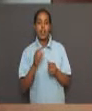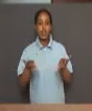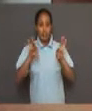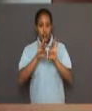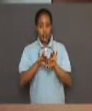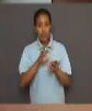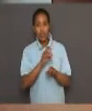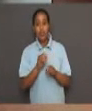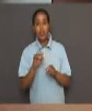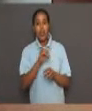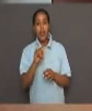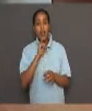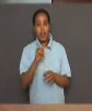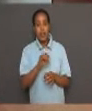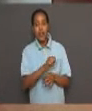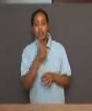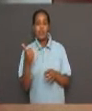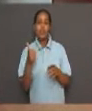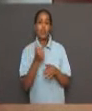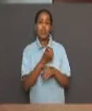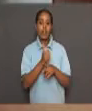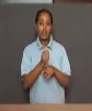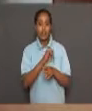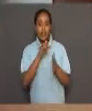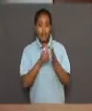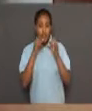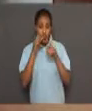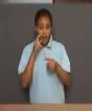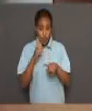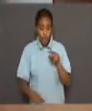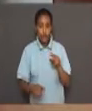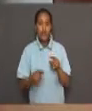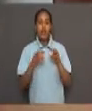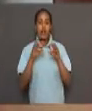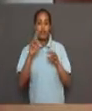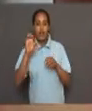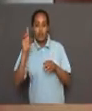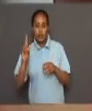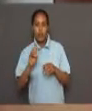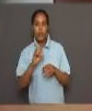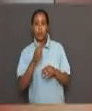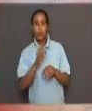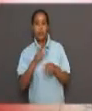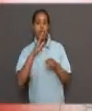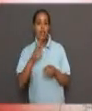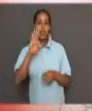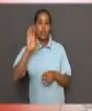and unlike many other metals, it cannot be reduced by